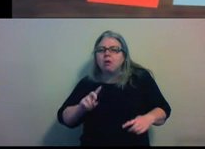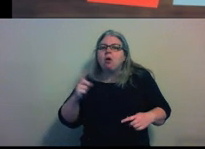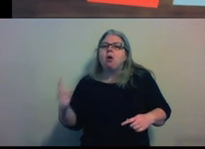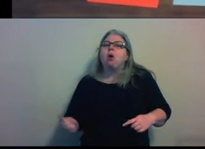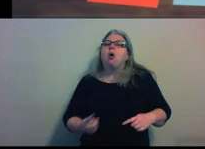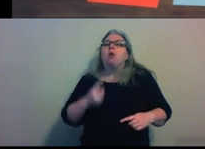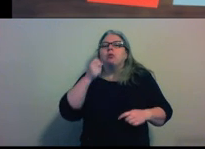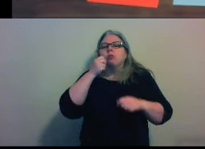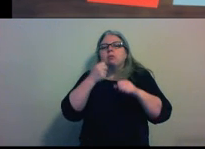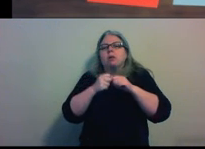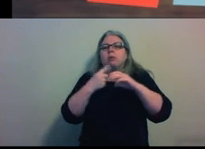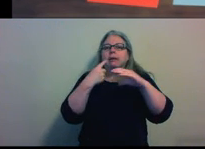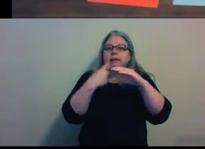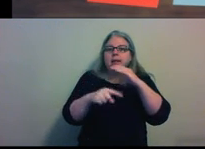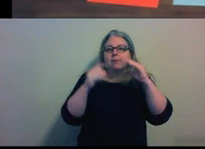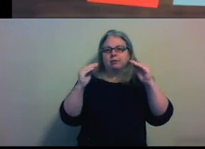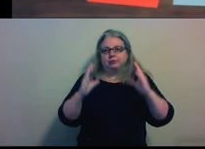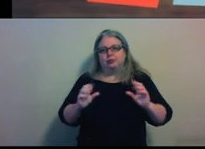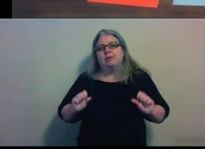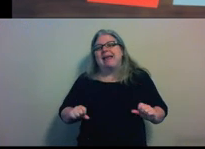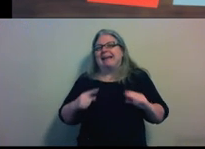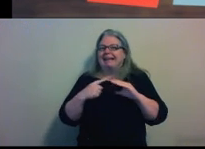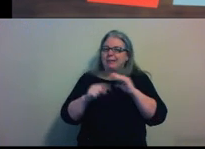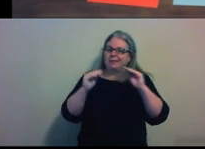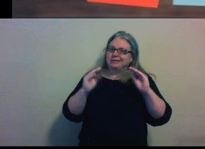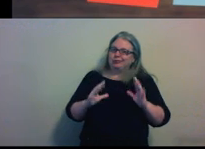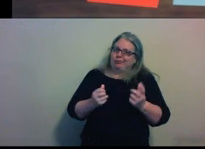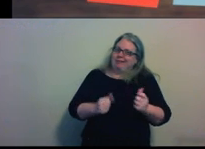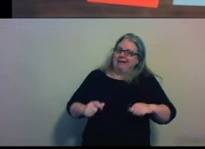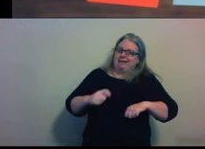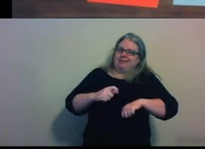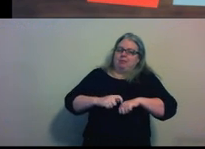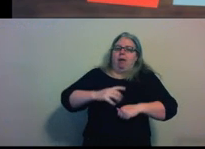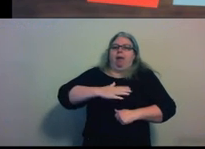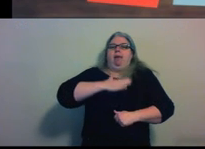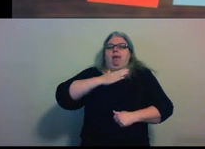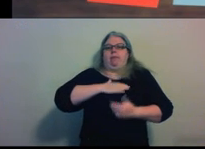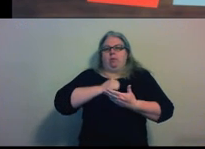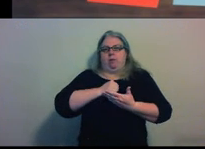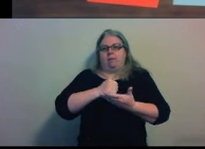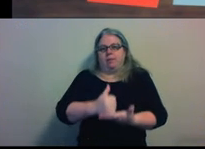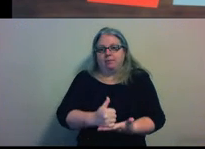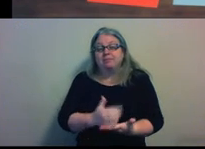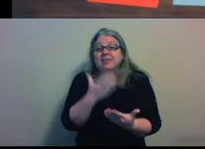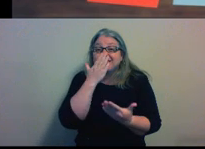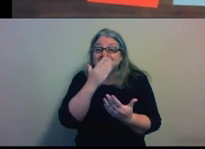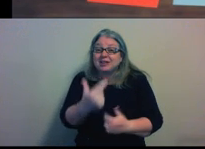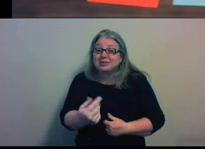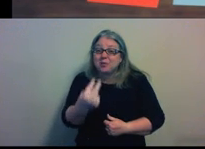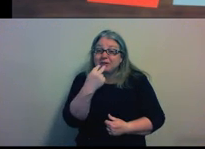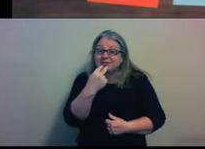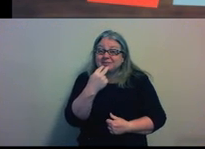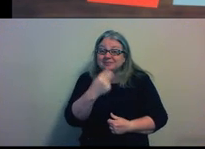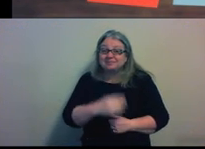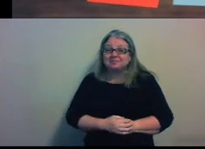Ultra, you want to always remember that you can email your teacher at any time and they'll be happy to help you. Thanks so much for watching.